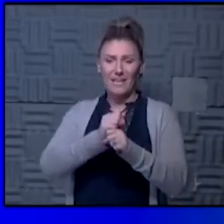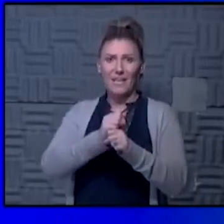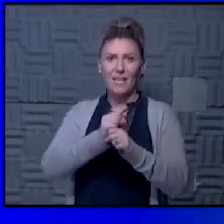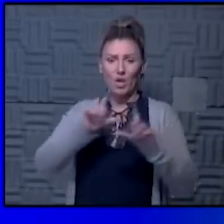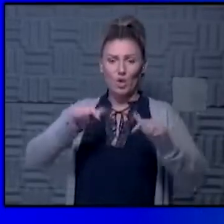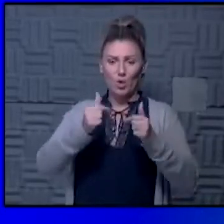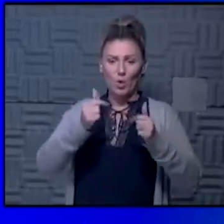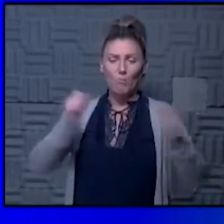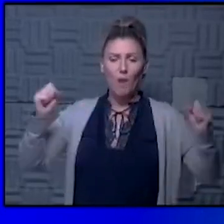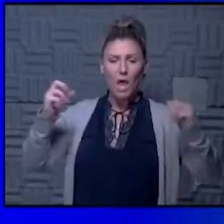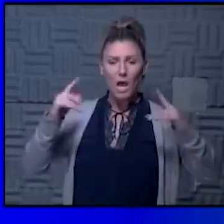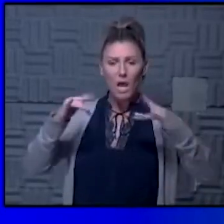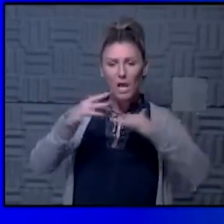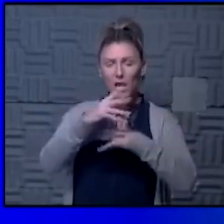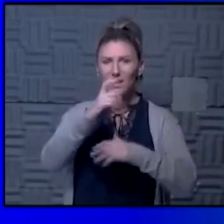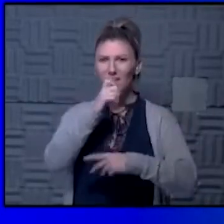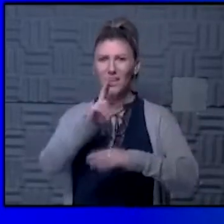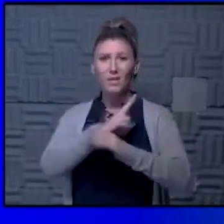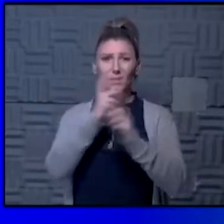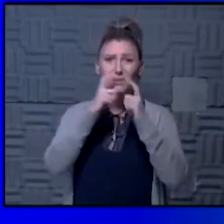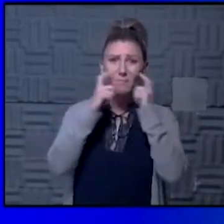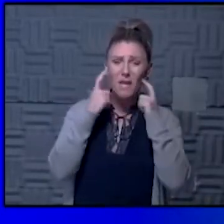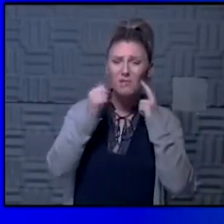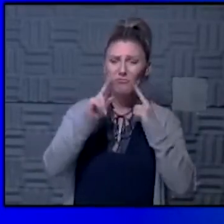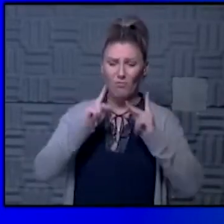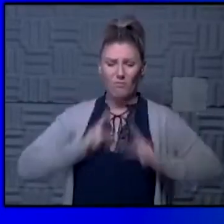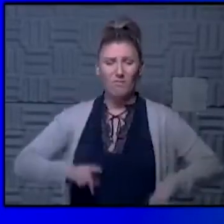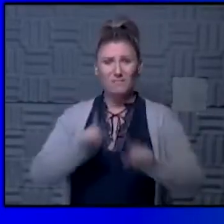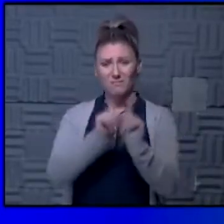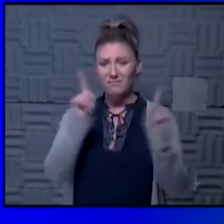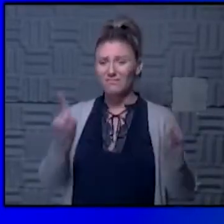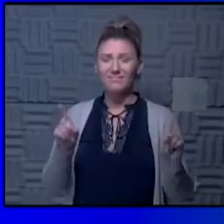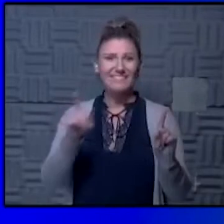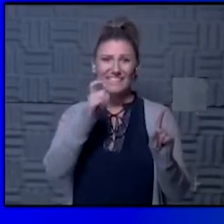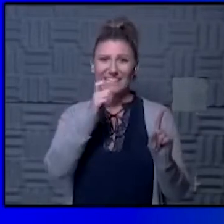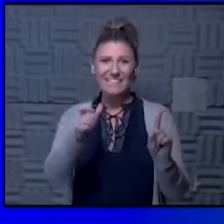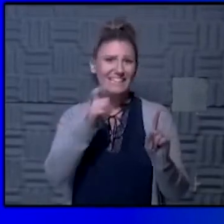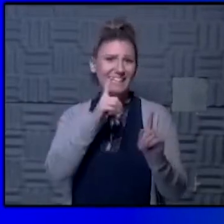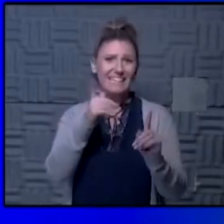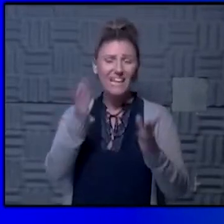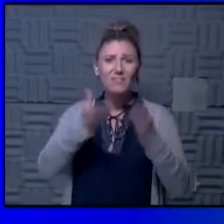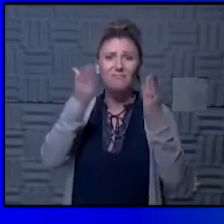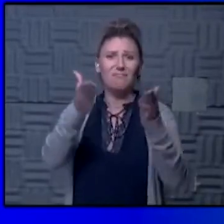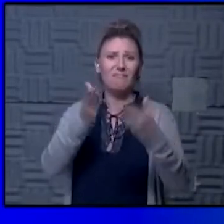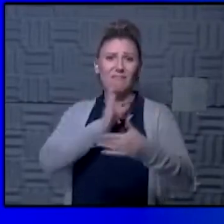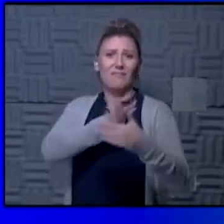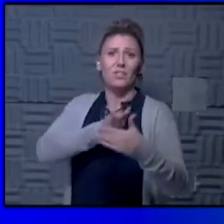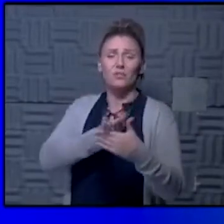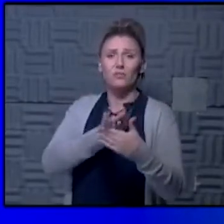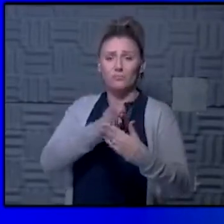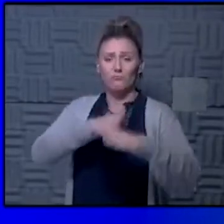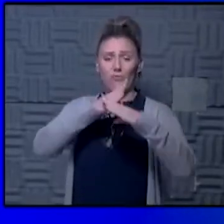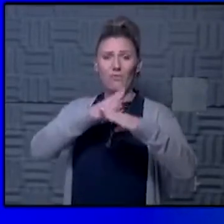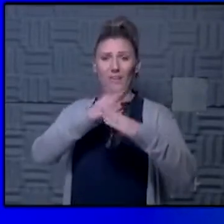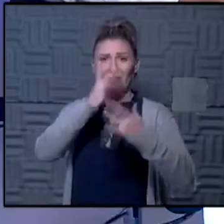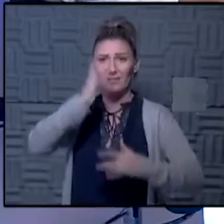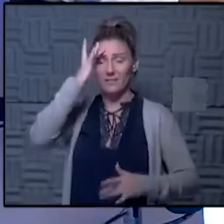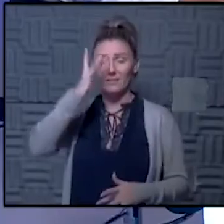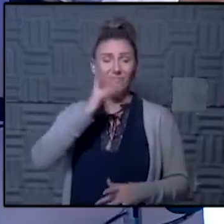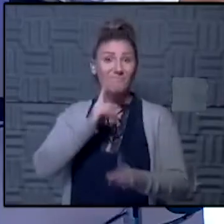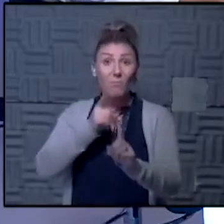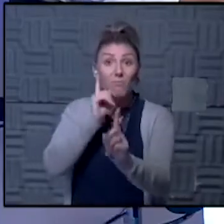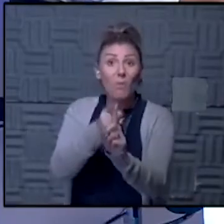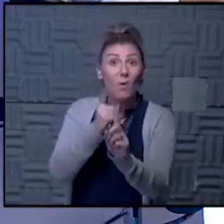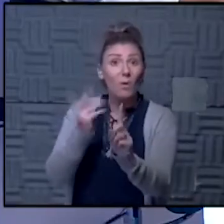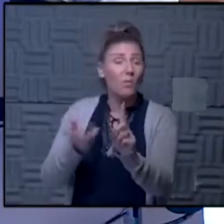gatherings, not wear masks, not physically distance, or do any of those other non-pharmaceutical interventions to prevent the disease. Yeah, I agree. Bottom